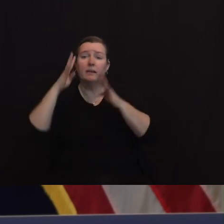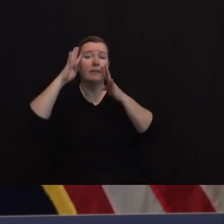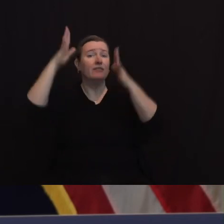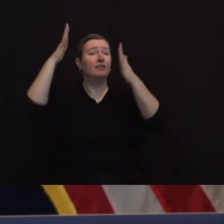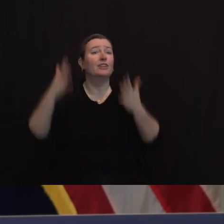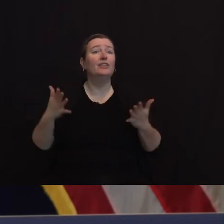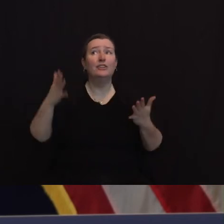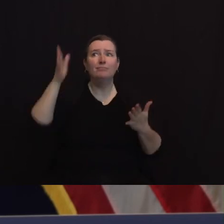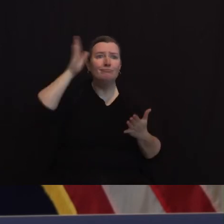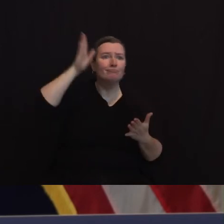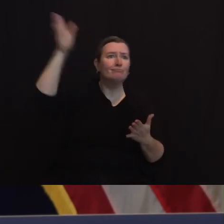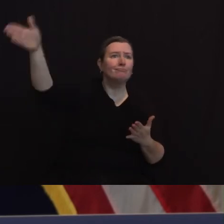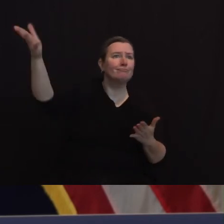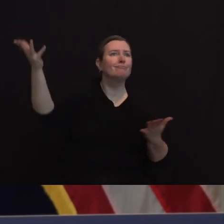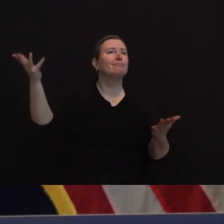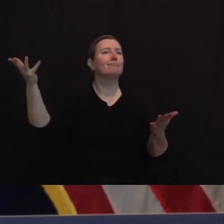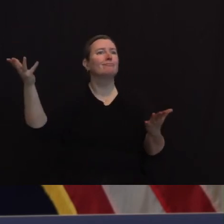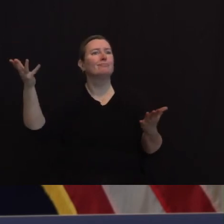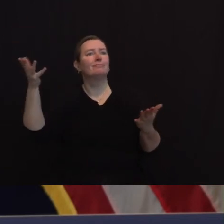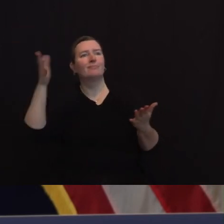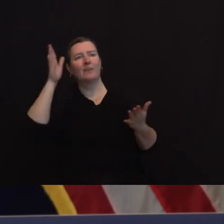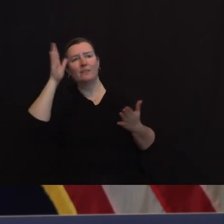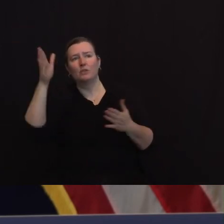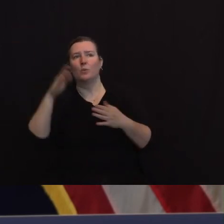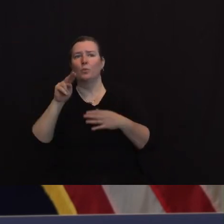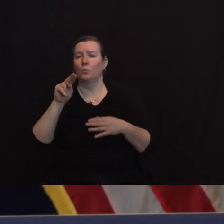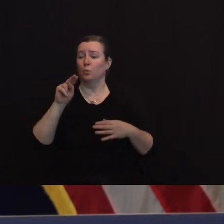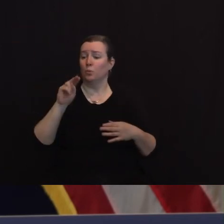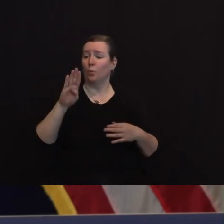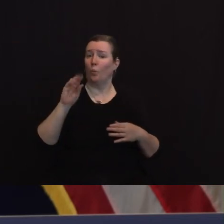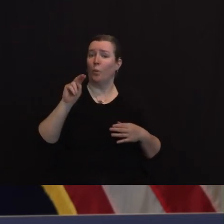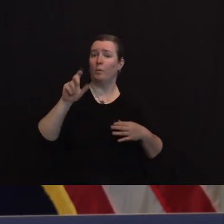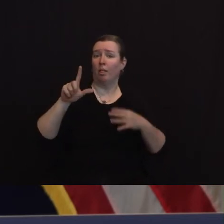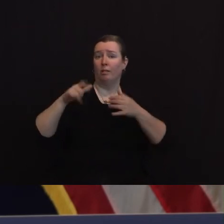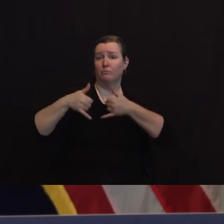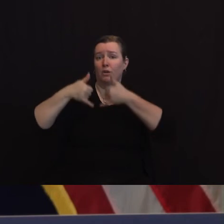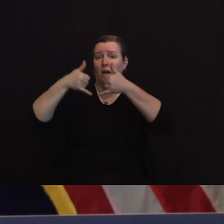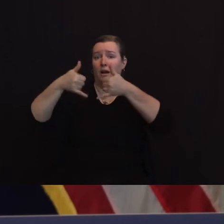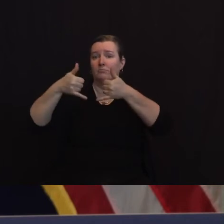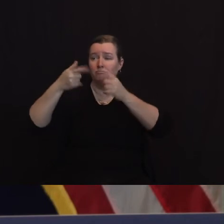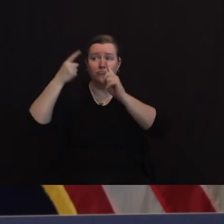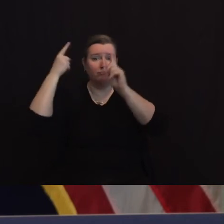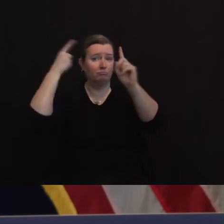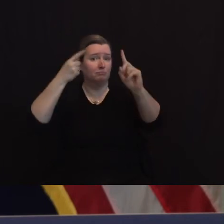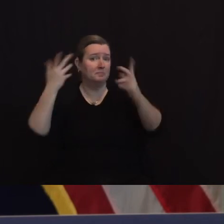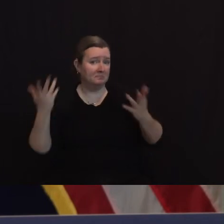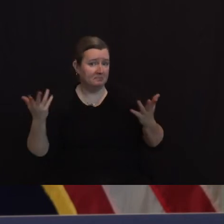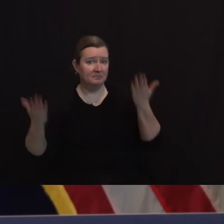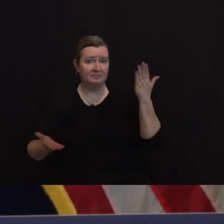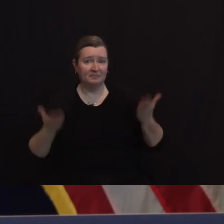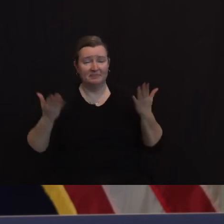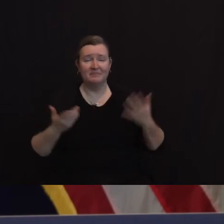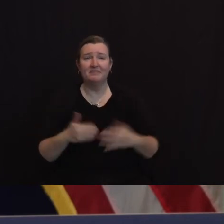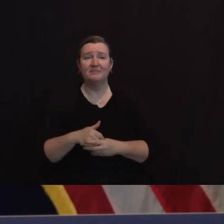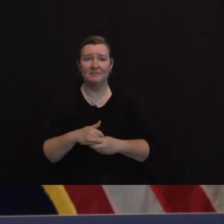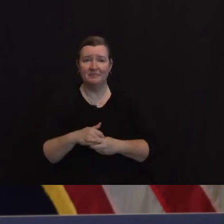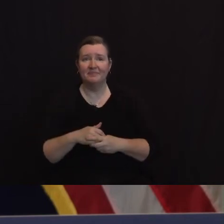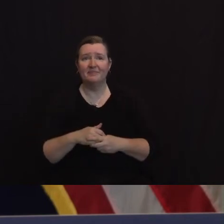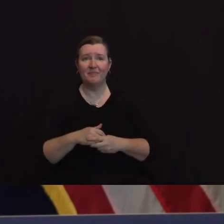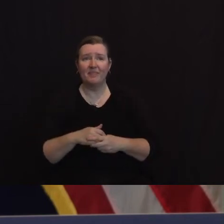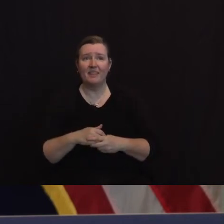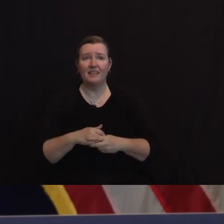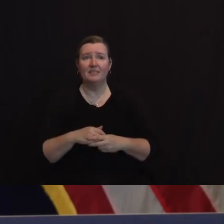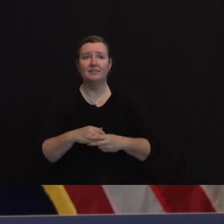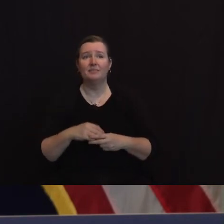Nobel laureate, colleges will be able to strengthen pathways for students through this funding. Institutions will be able to apply for a number of these